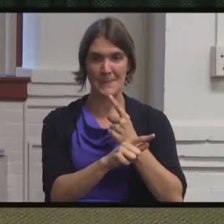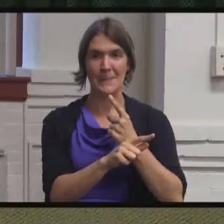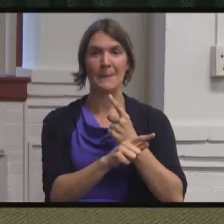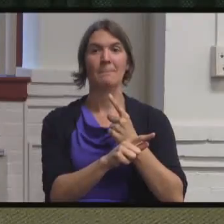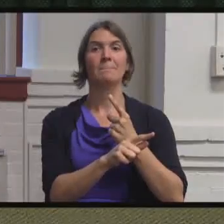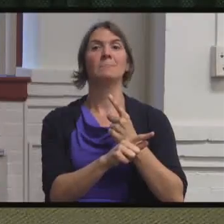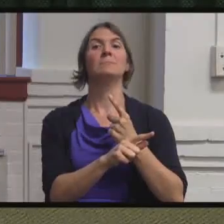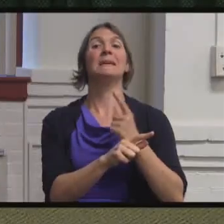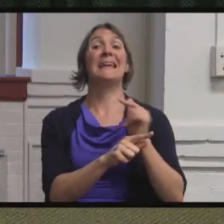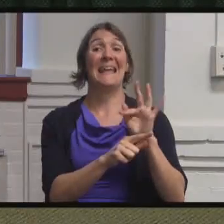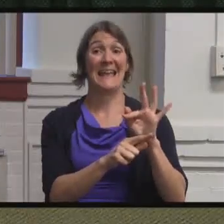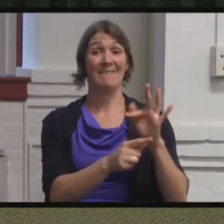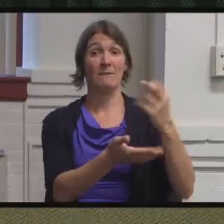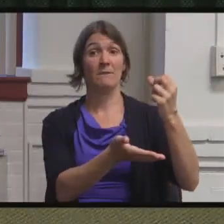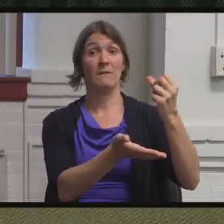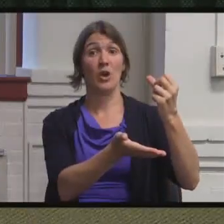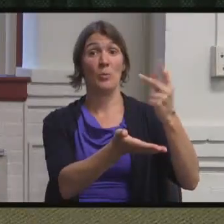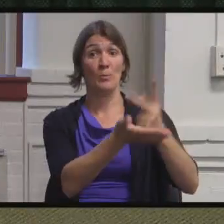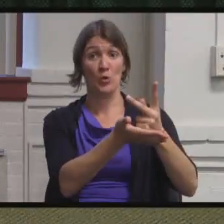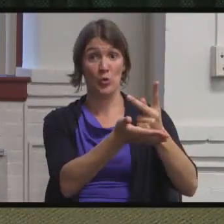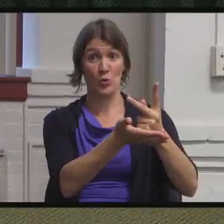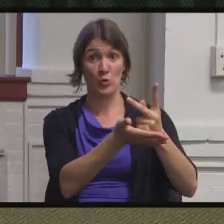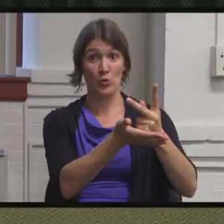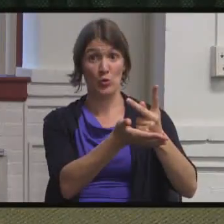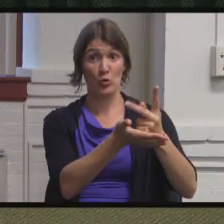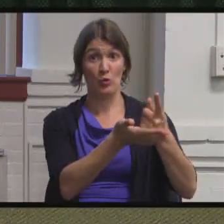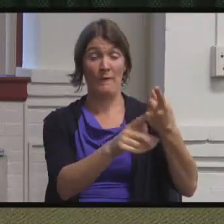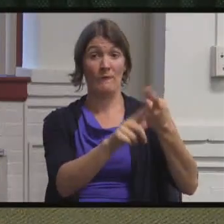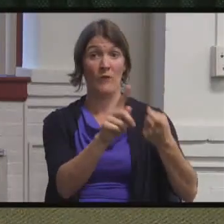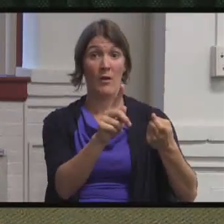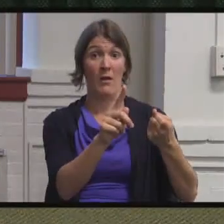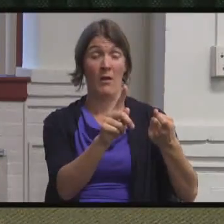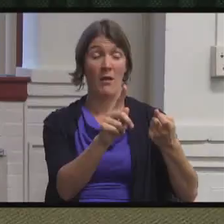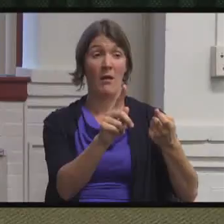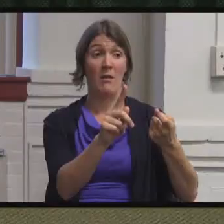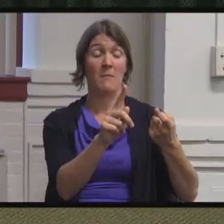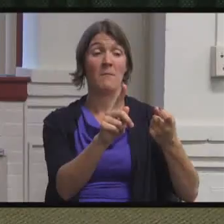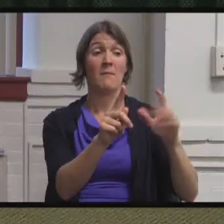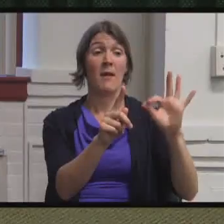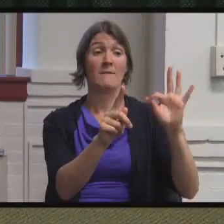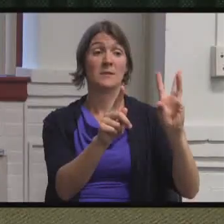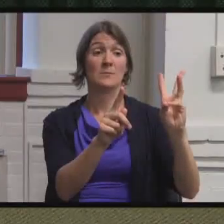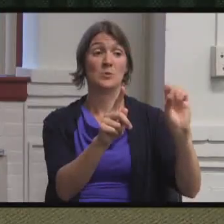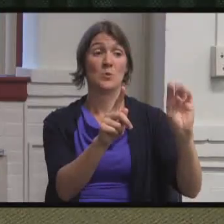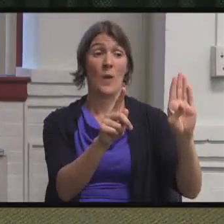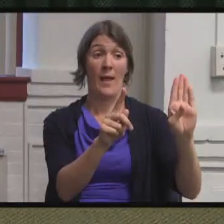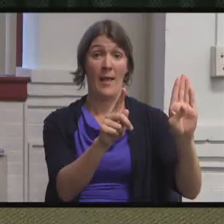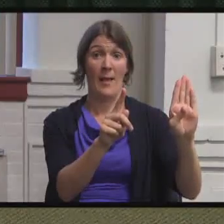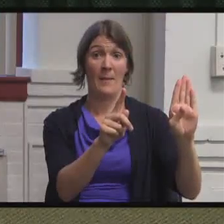communications between the applicant and the town manager, and contingent